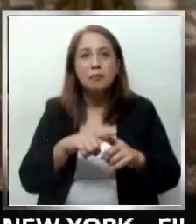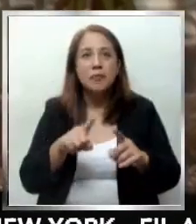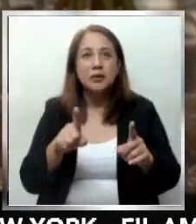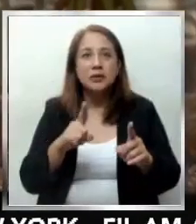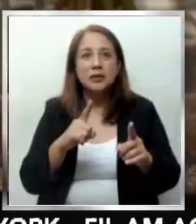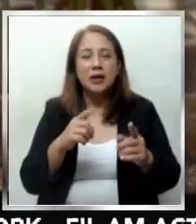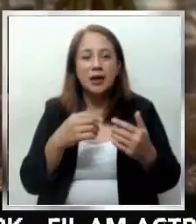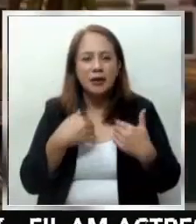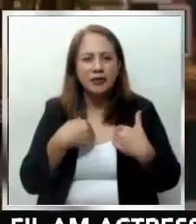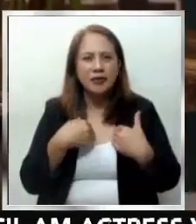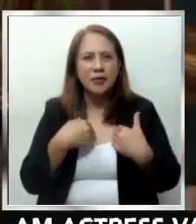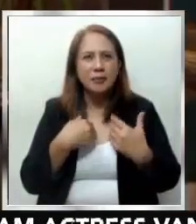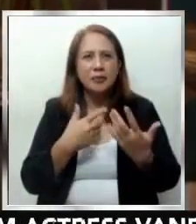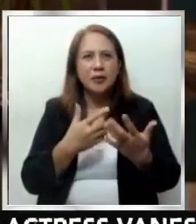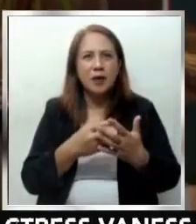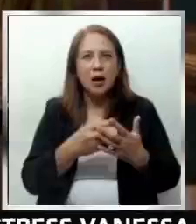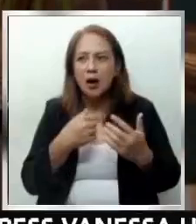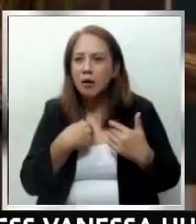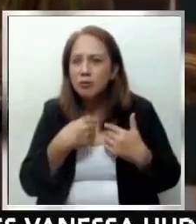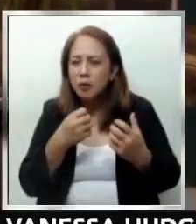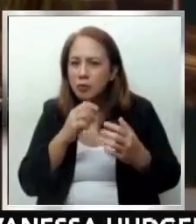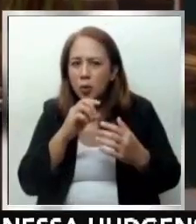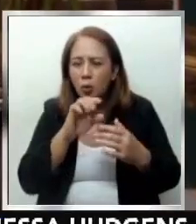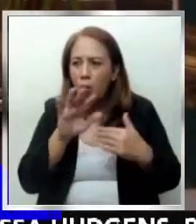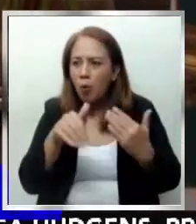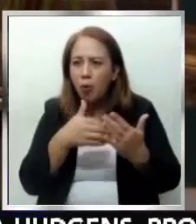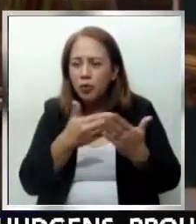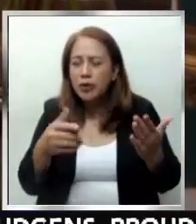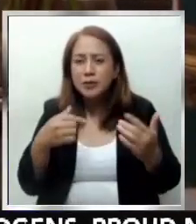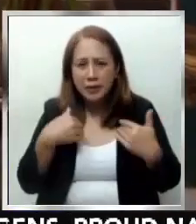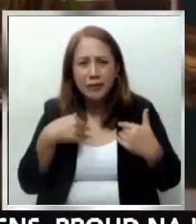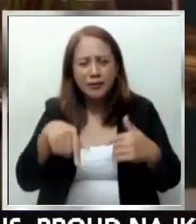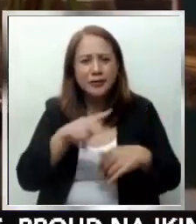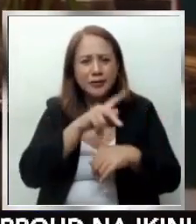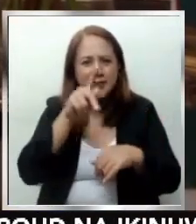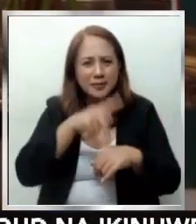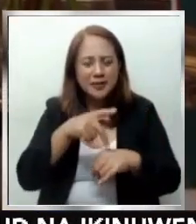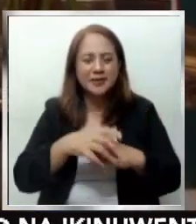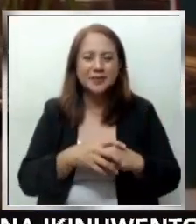have a bit of everything. Aubrey Carampel, updated showbiz happenings.